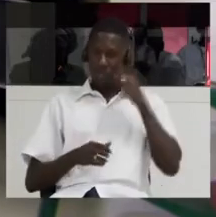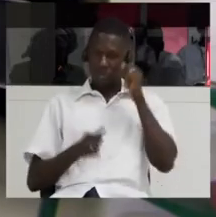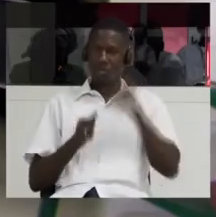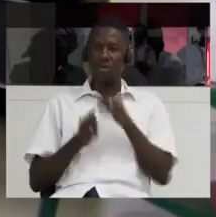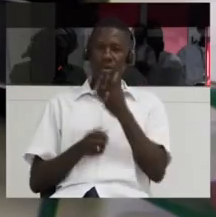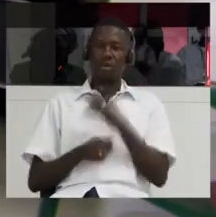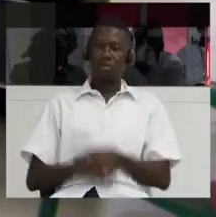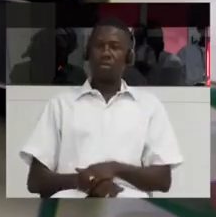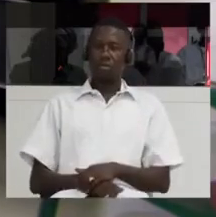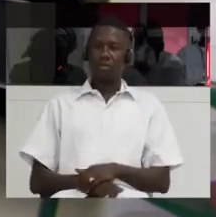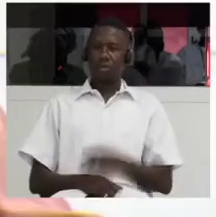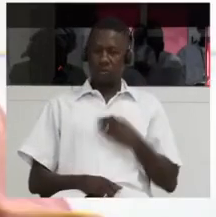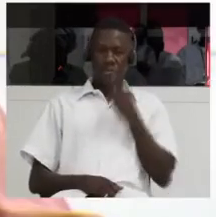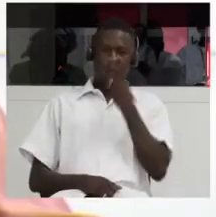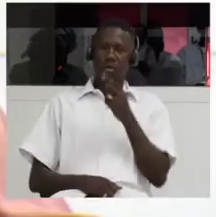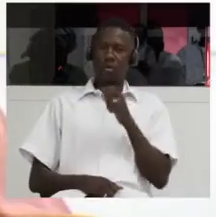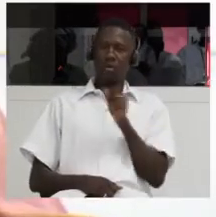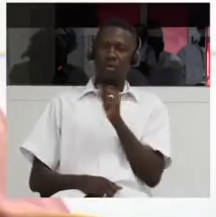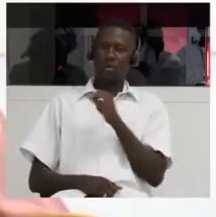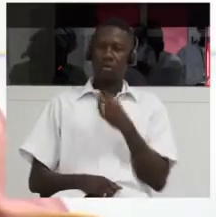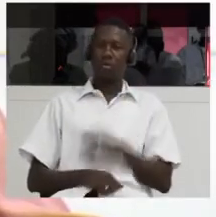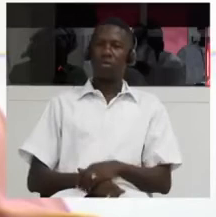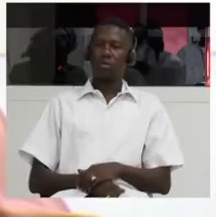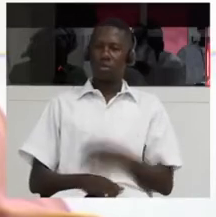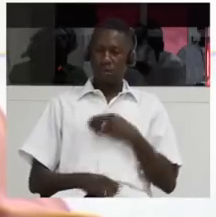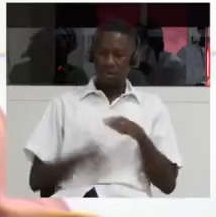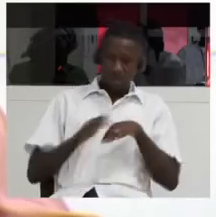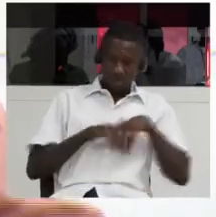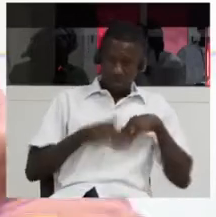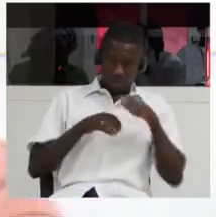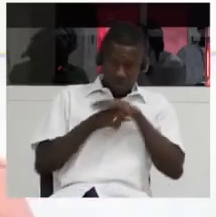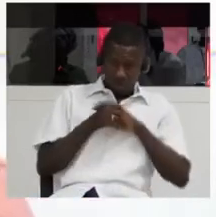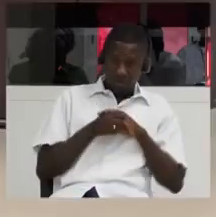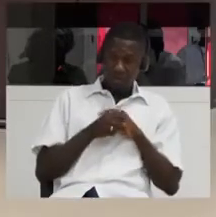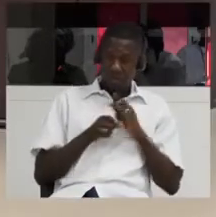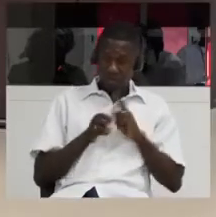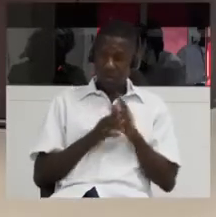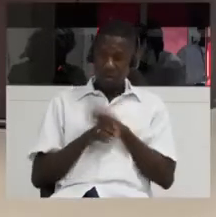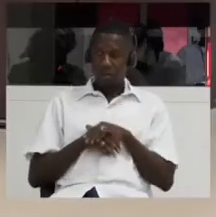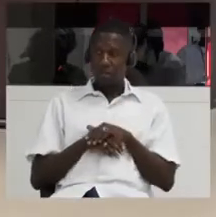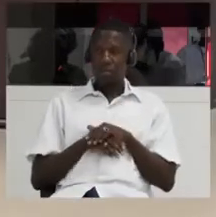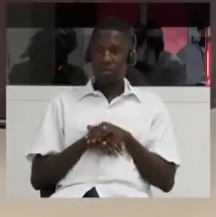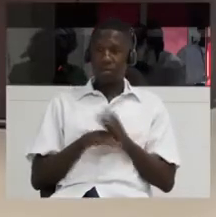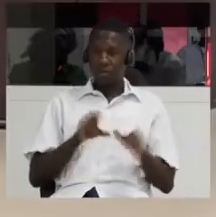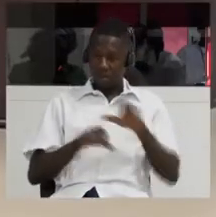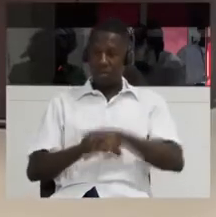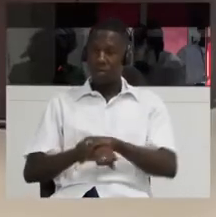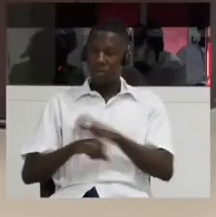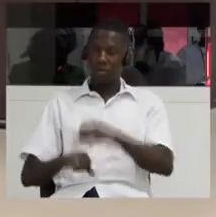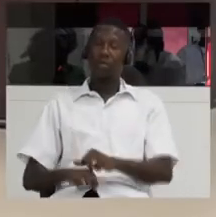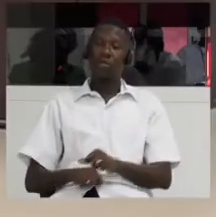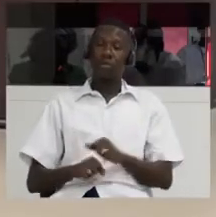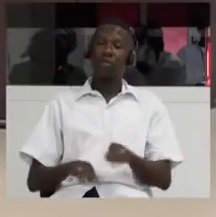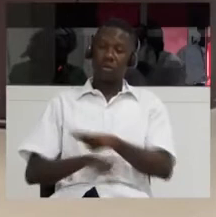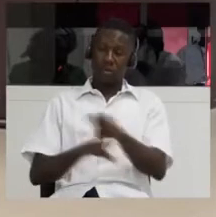another one. I and Yunus Abari took cover. We applied the same method, and we got that soldier also on the ground.